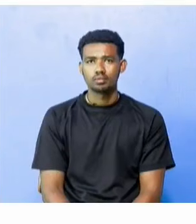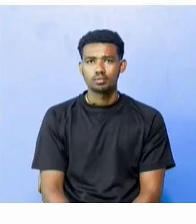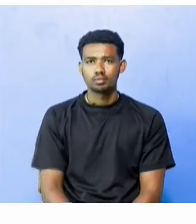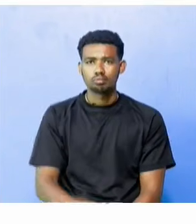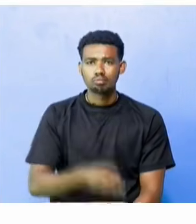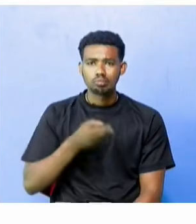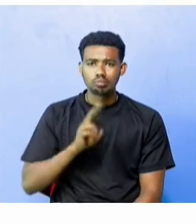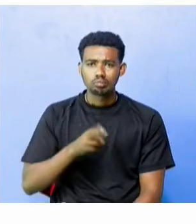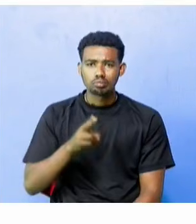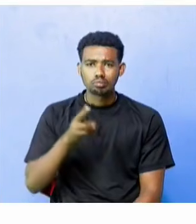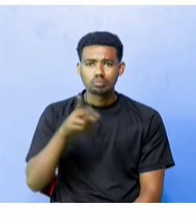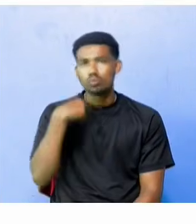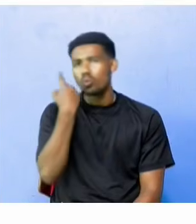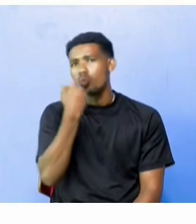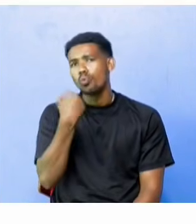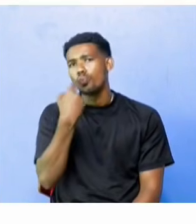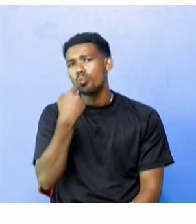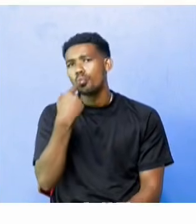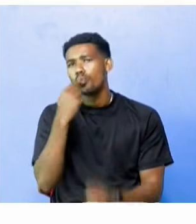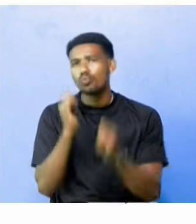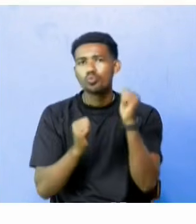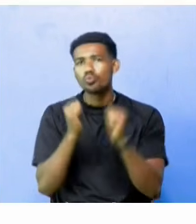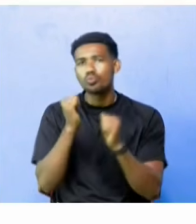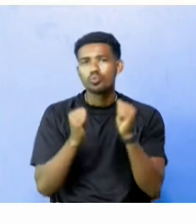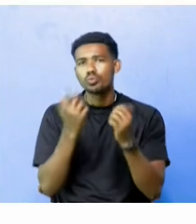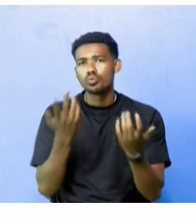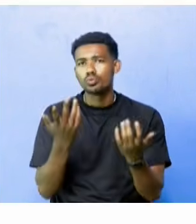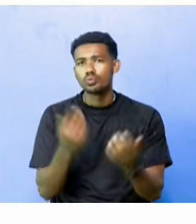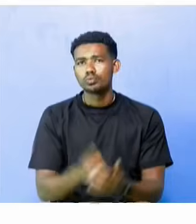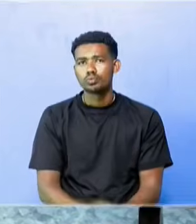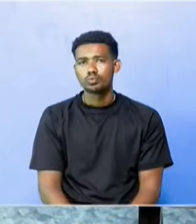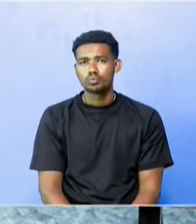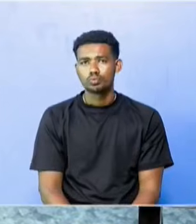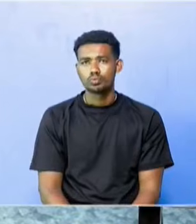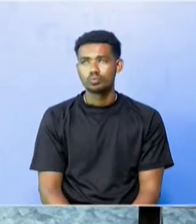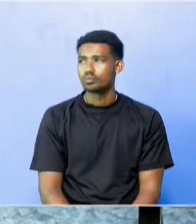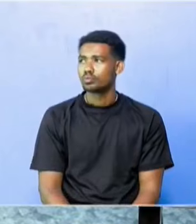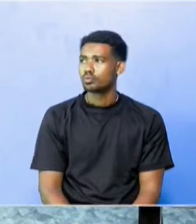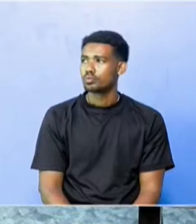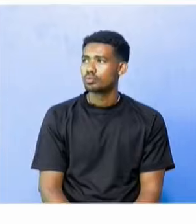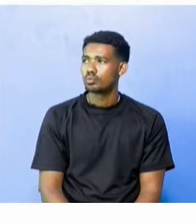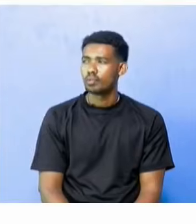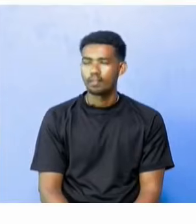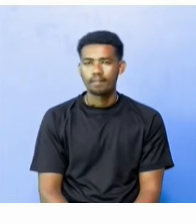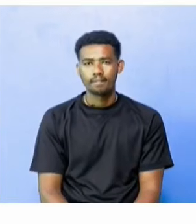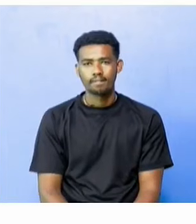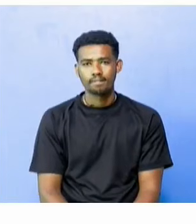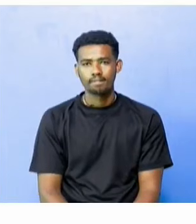Who runs fast? A cheetah or a horse? Yeah? Who runs fast? A